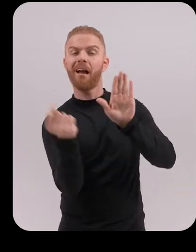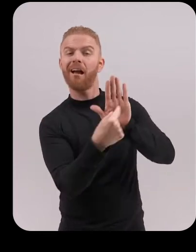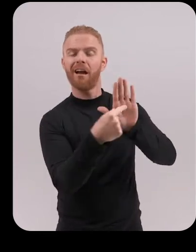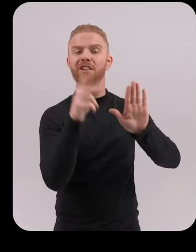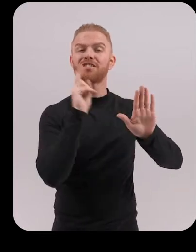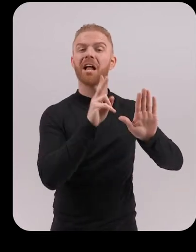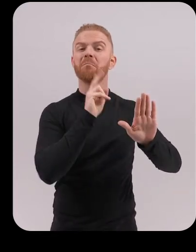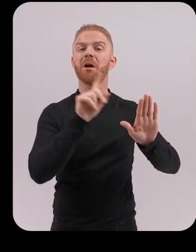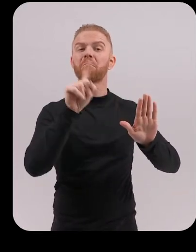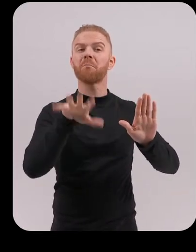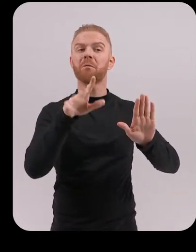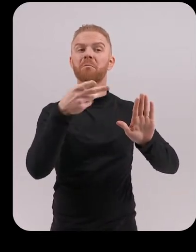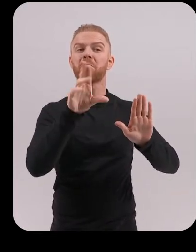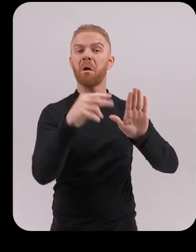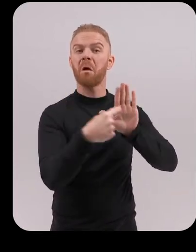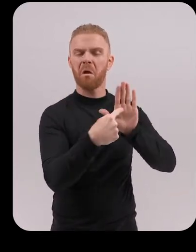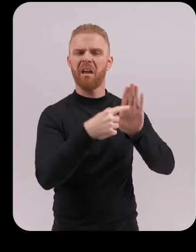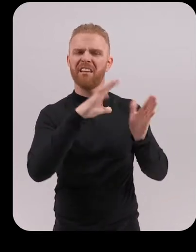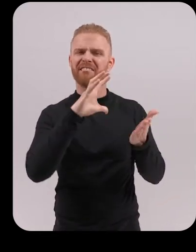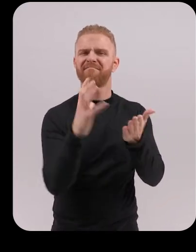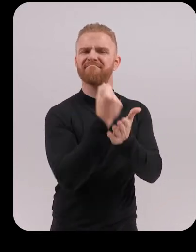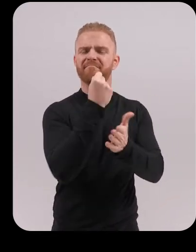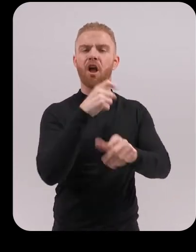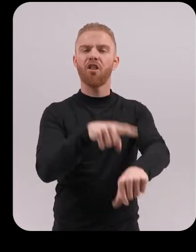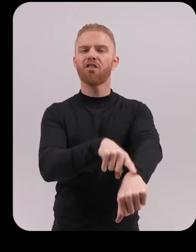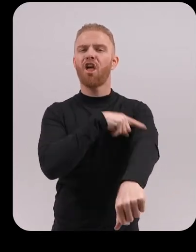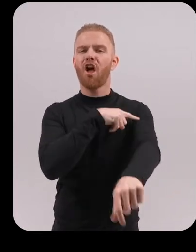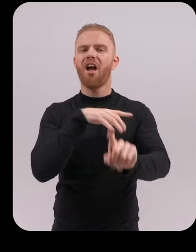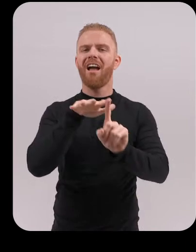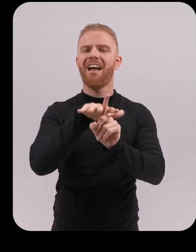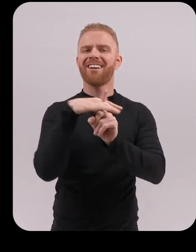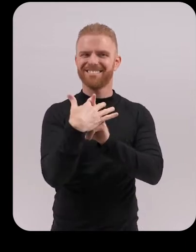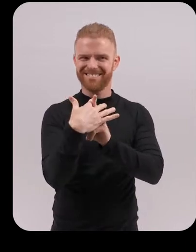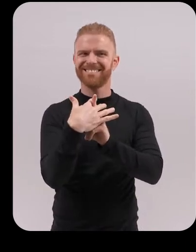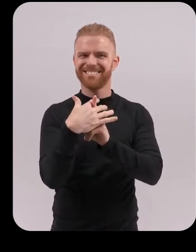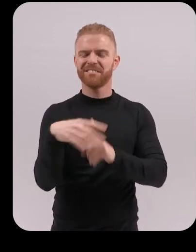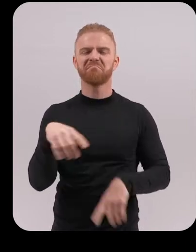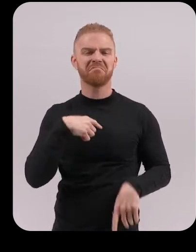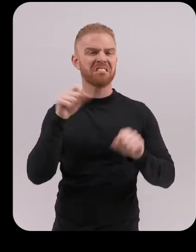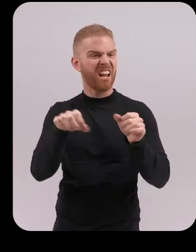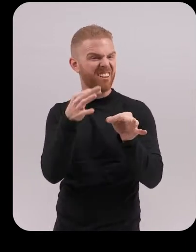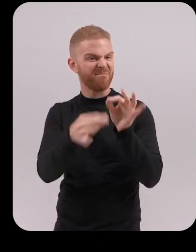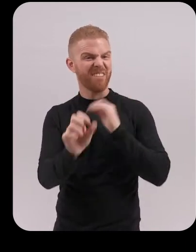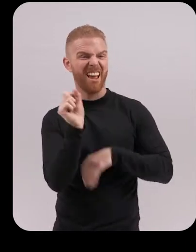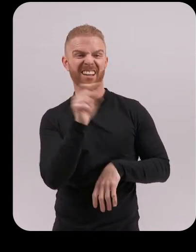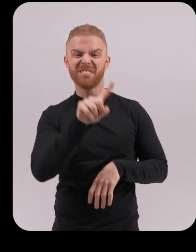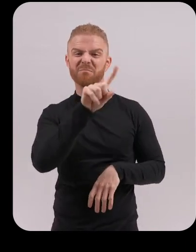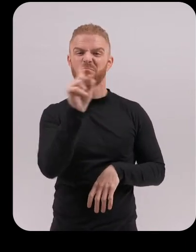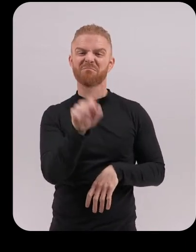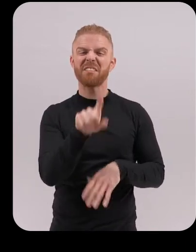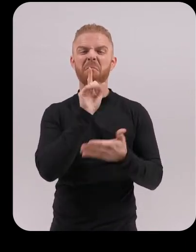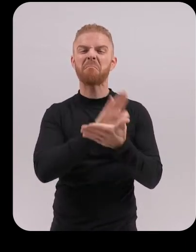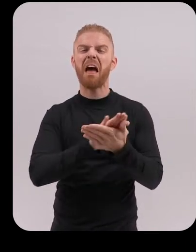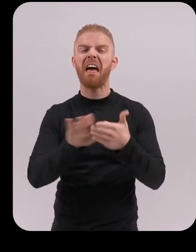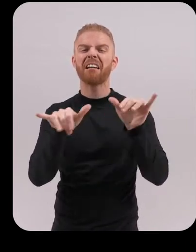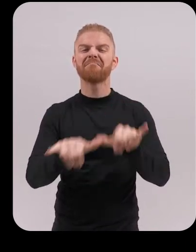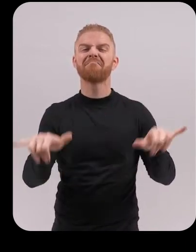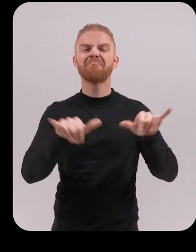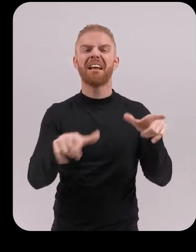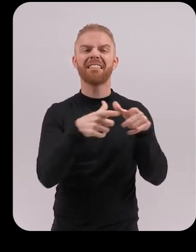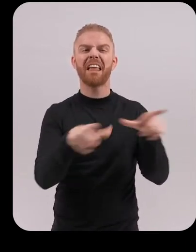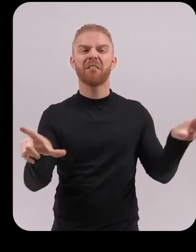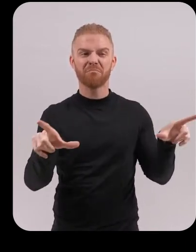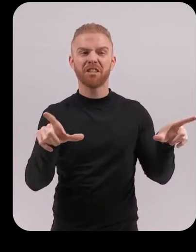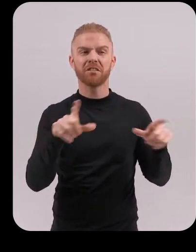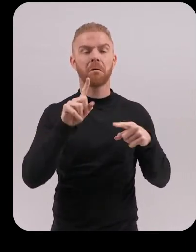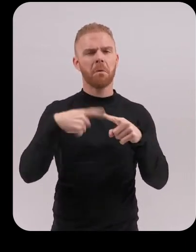uses Gemini 1.5 Pro and takes advantage of long context. I can simply ask a question in plain language about a data